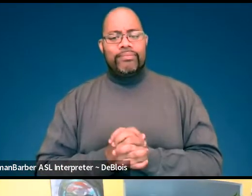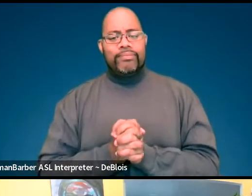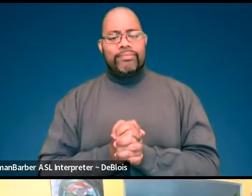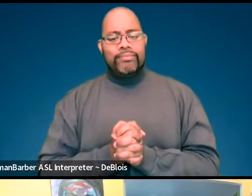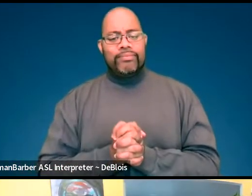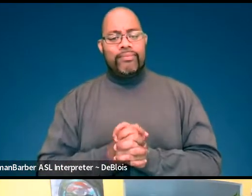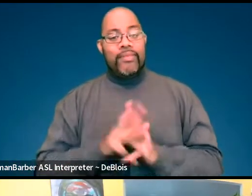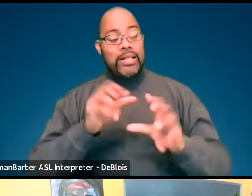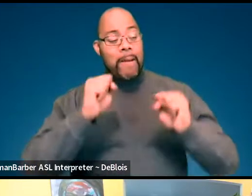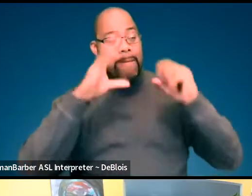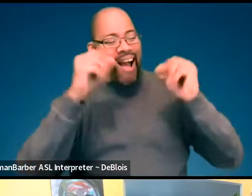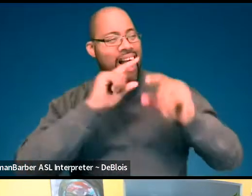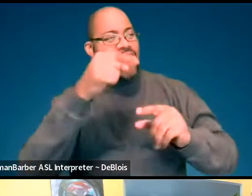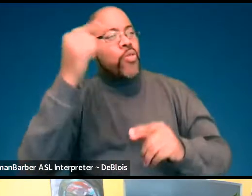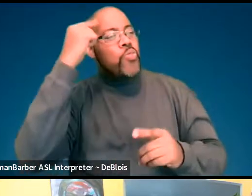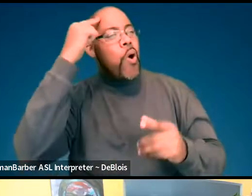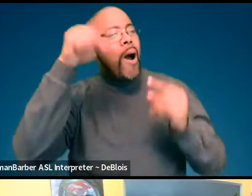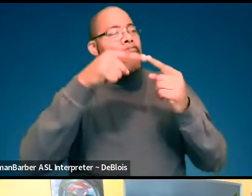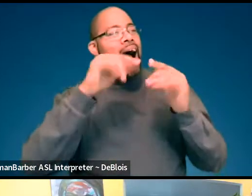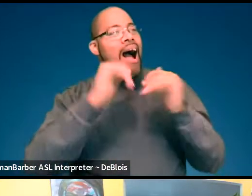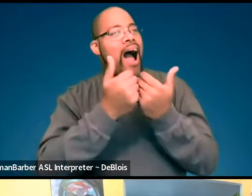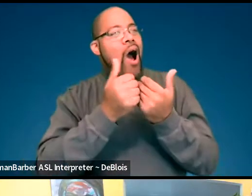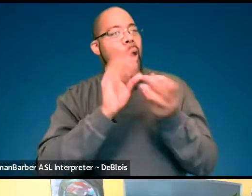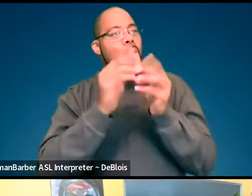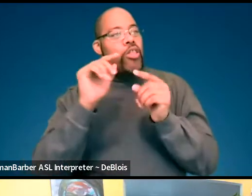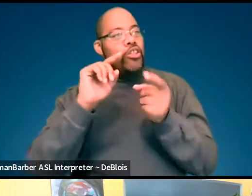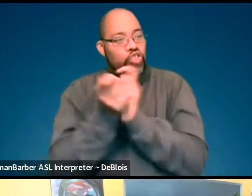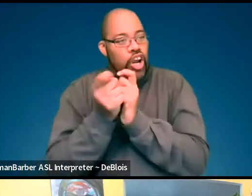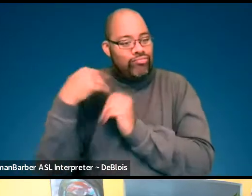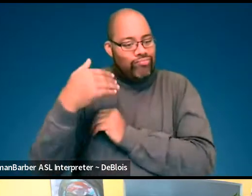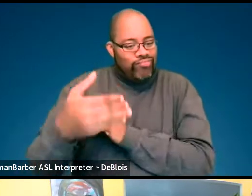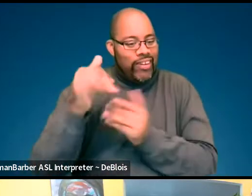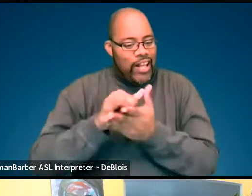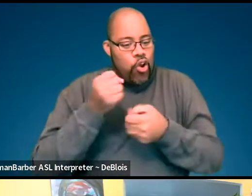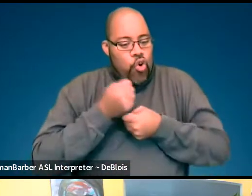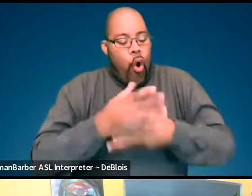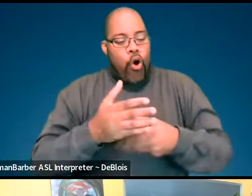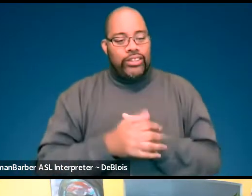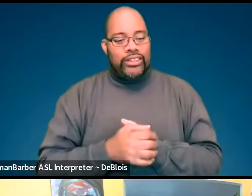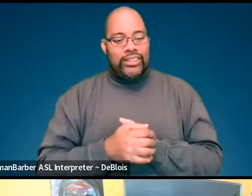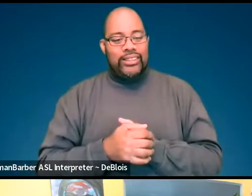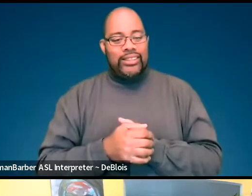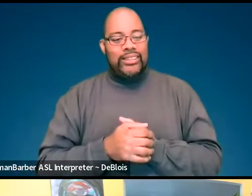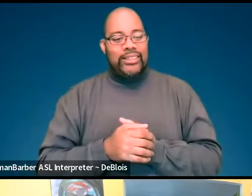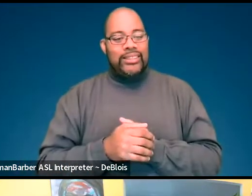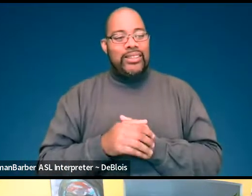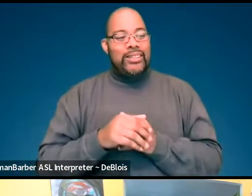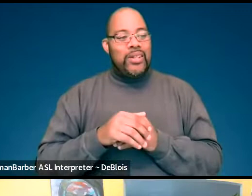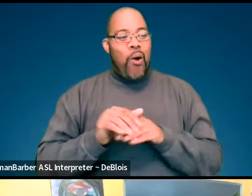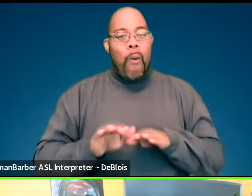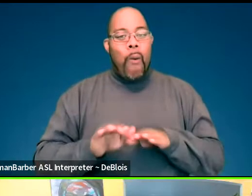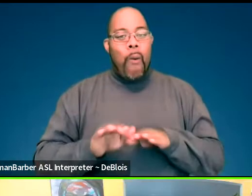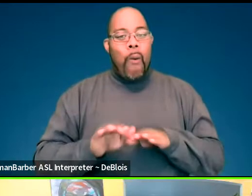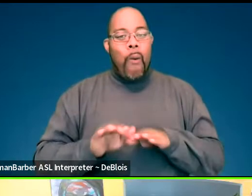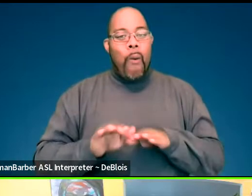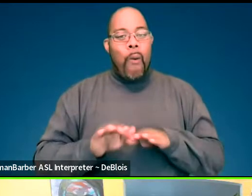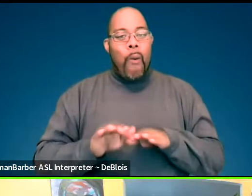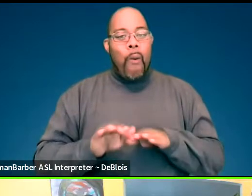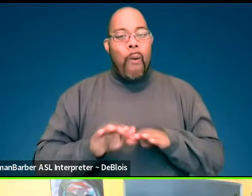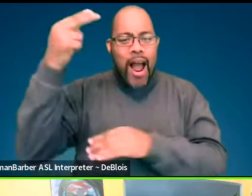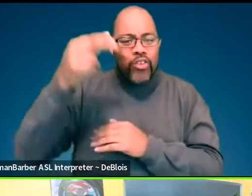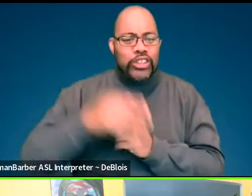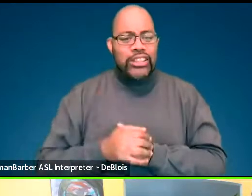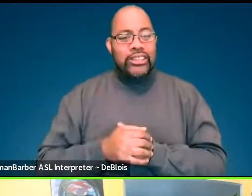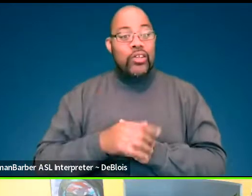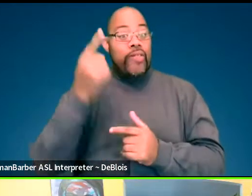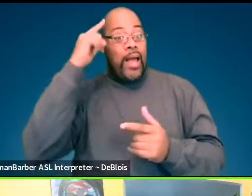That's amazing. I never thought about how climate change is causing maritime heritage. Absolutely. Or